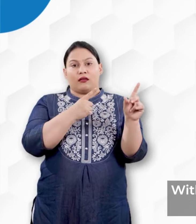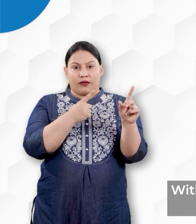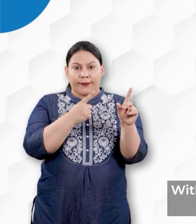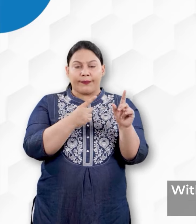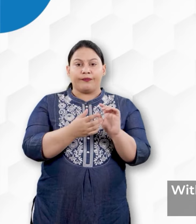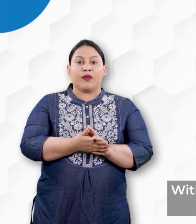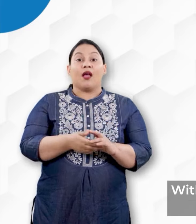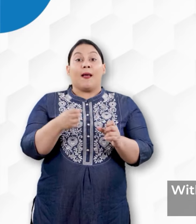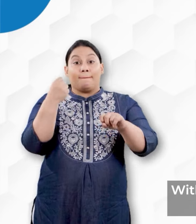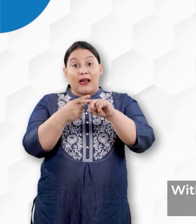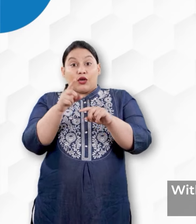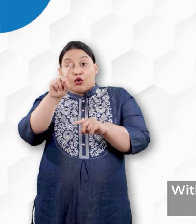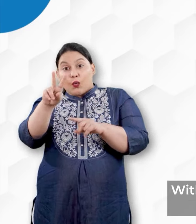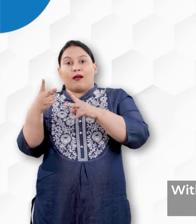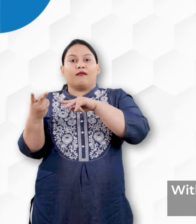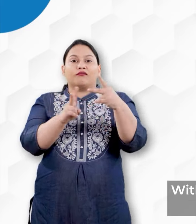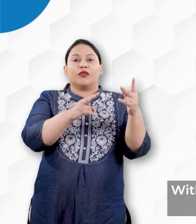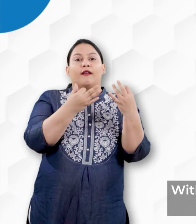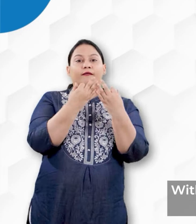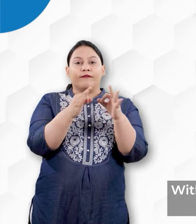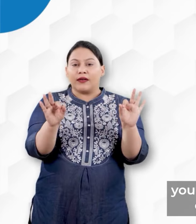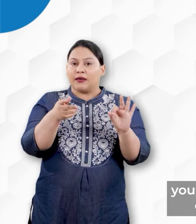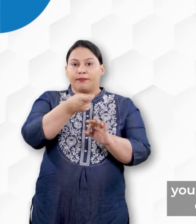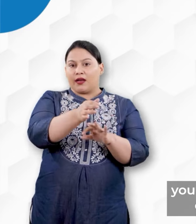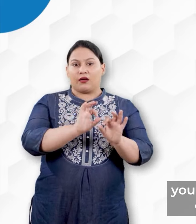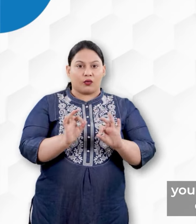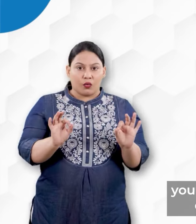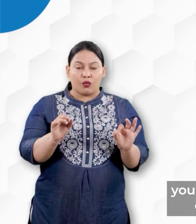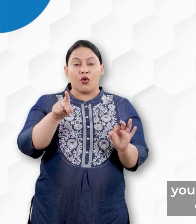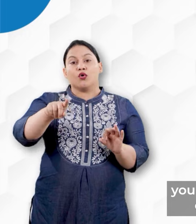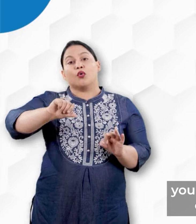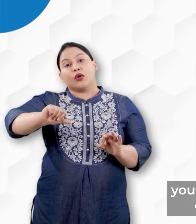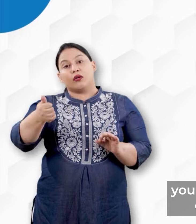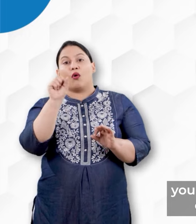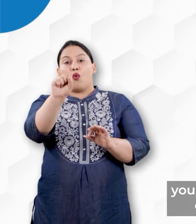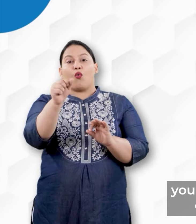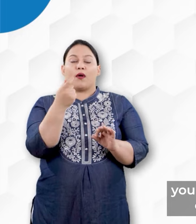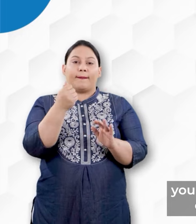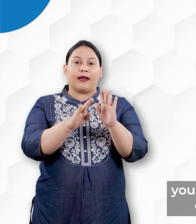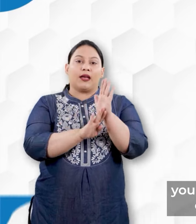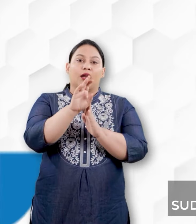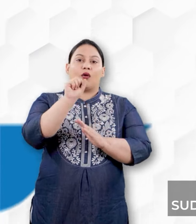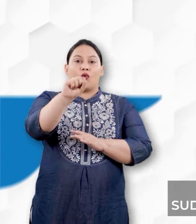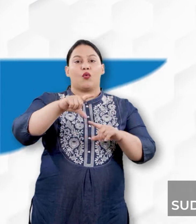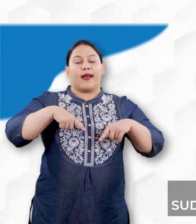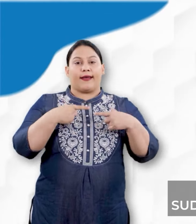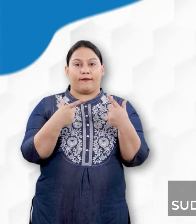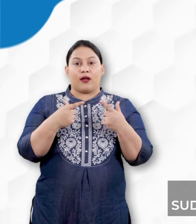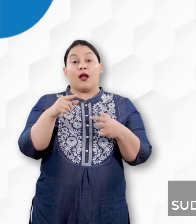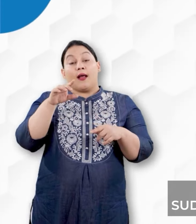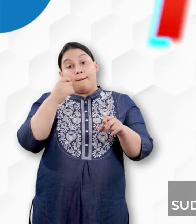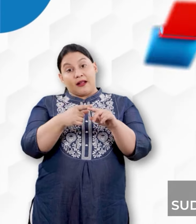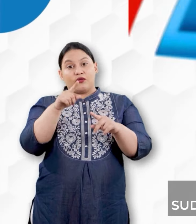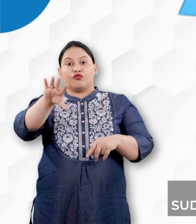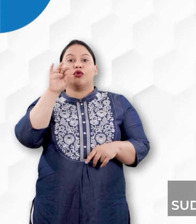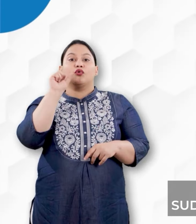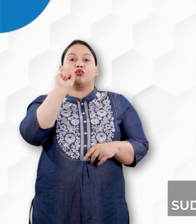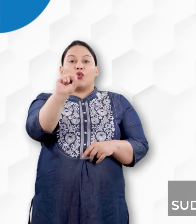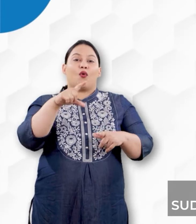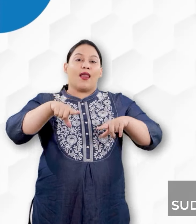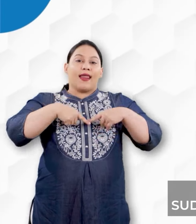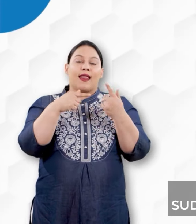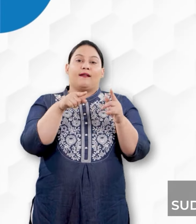With 12 free switches per policy year, you can grow your wealth on your own terms. By choosing SUD